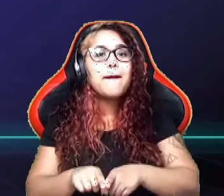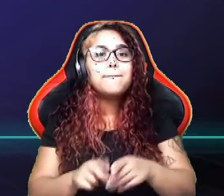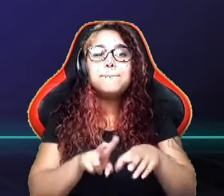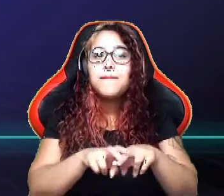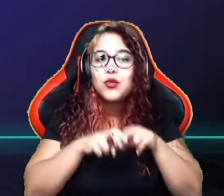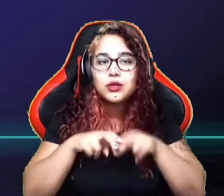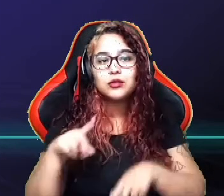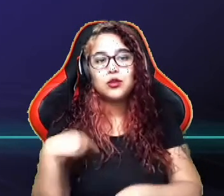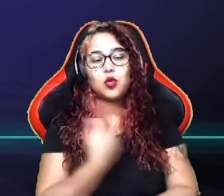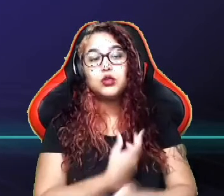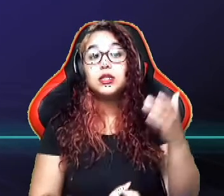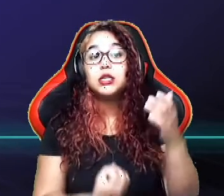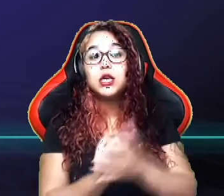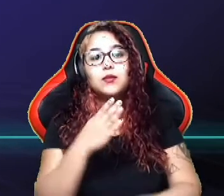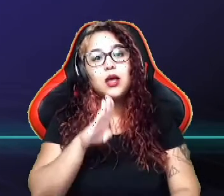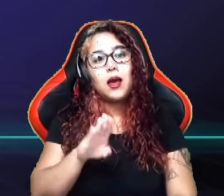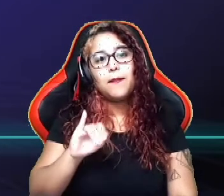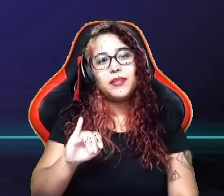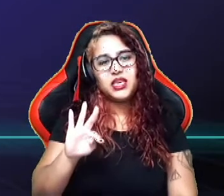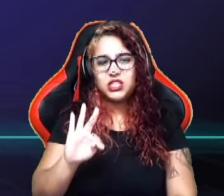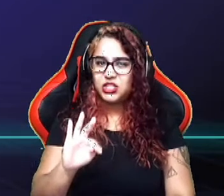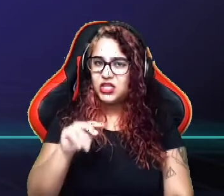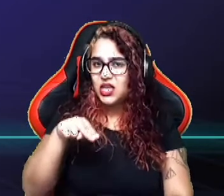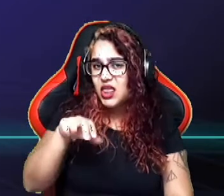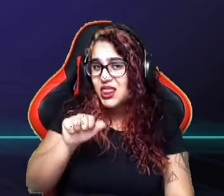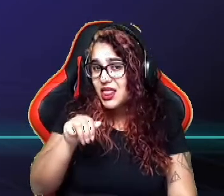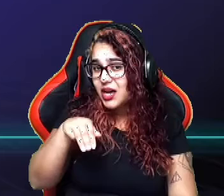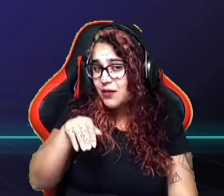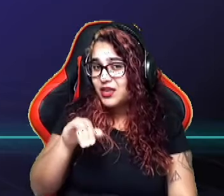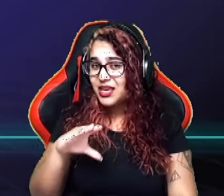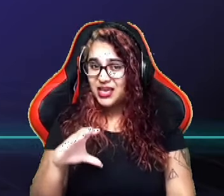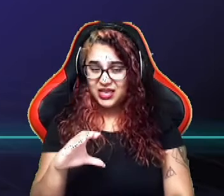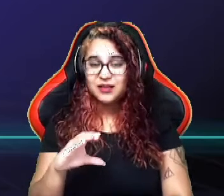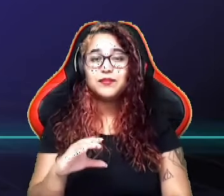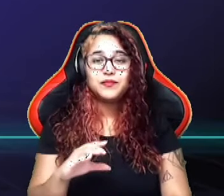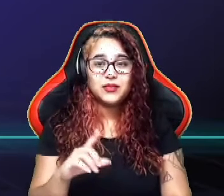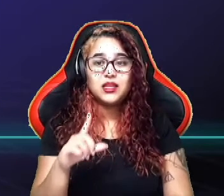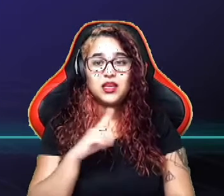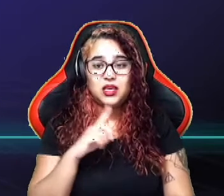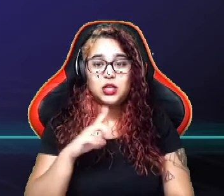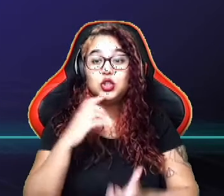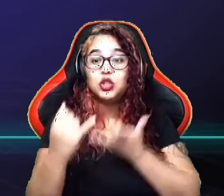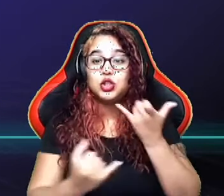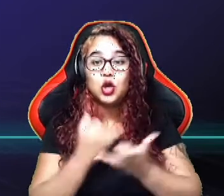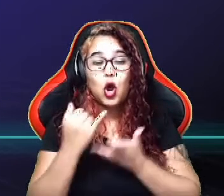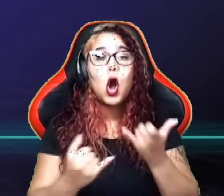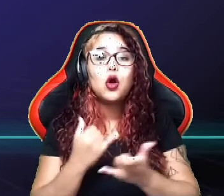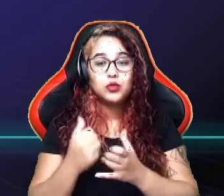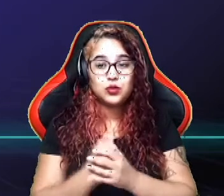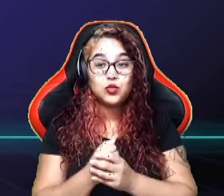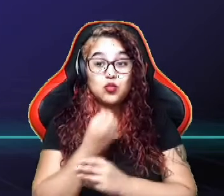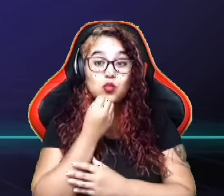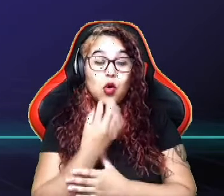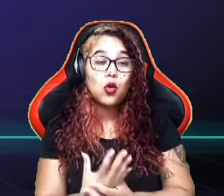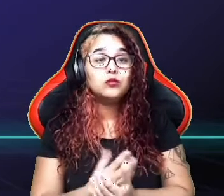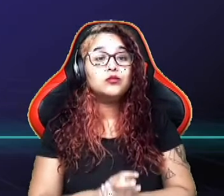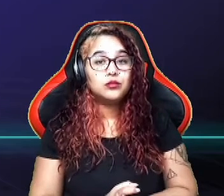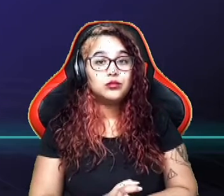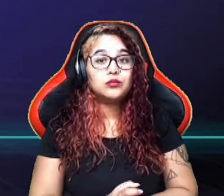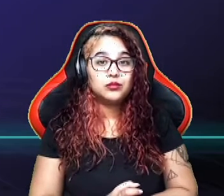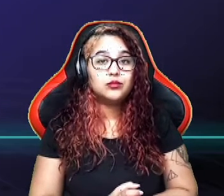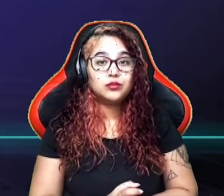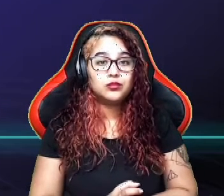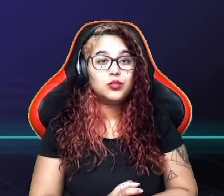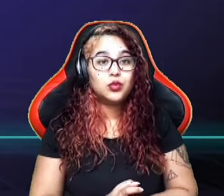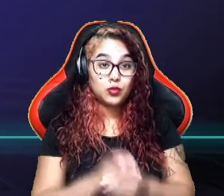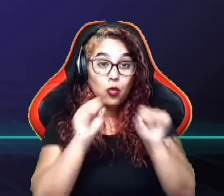And that's why we created Bitnamic. And we are being very successful in relaunching